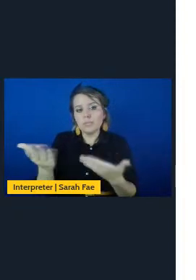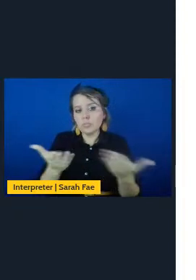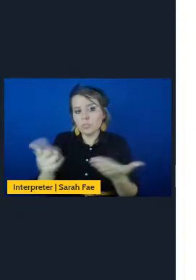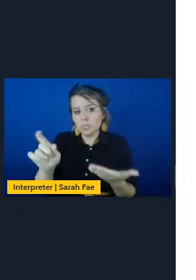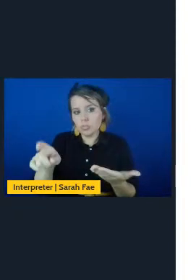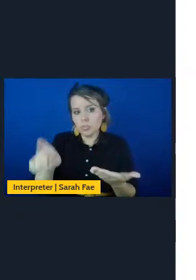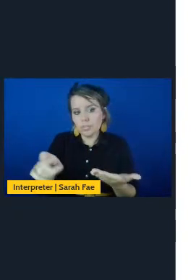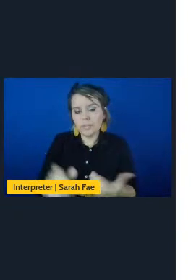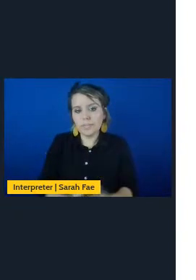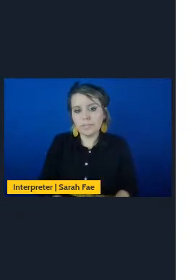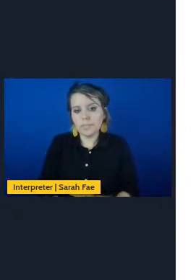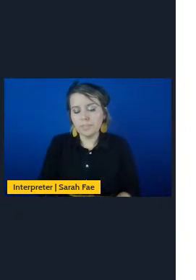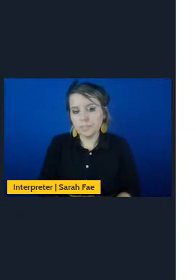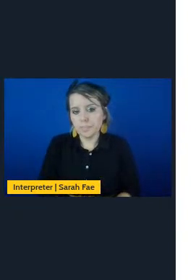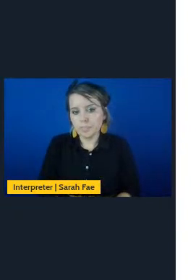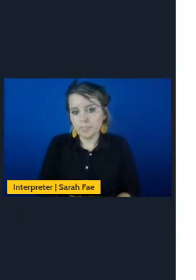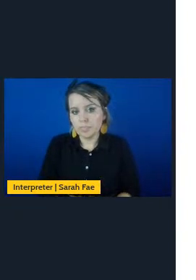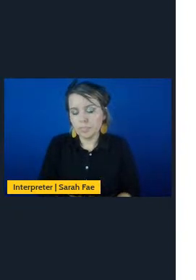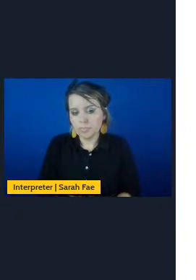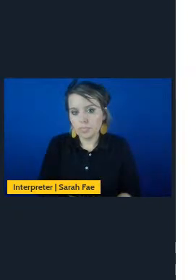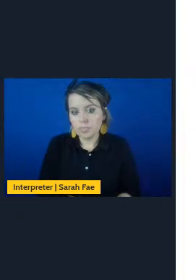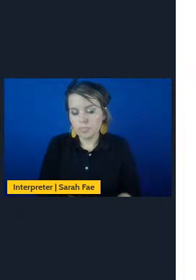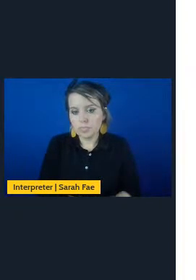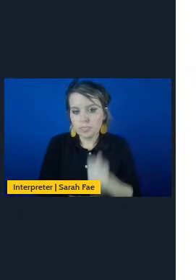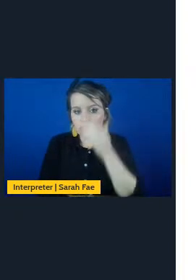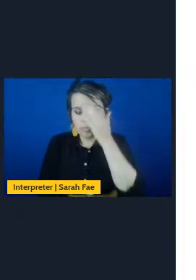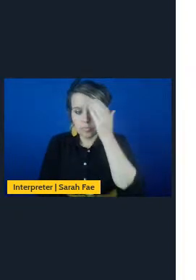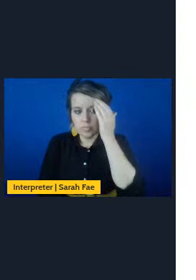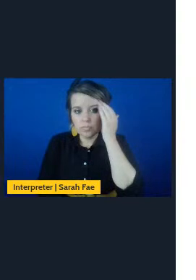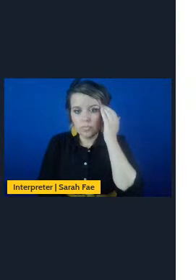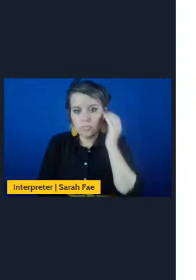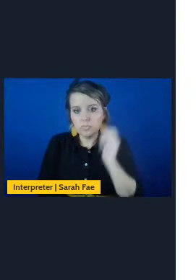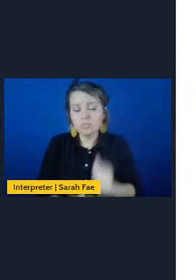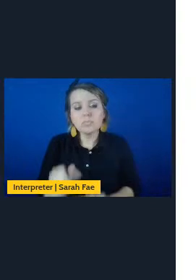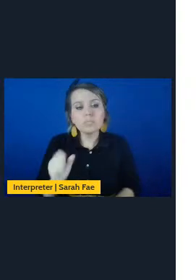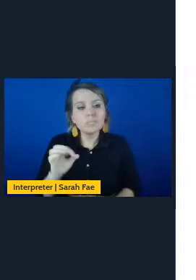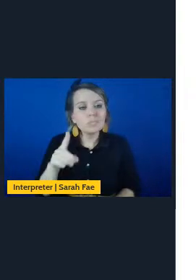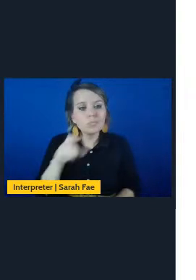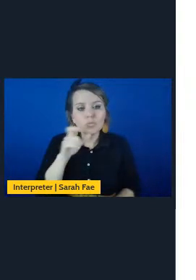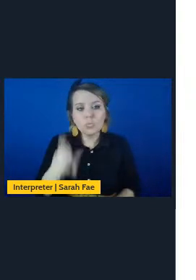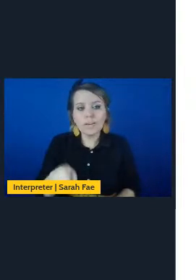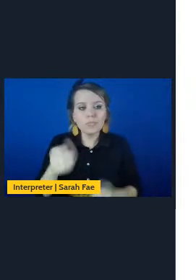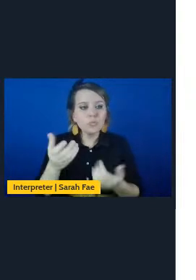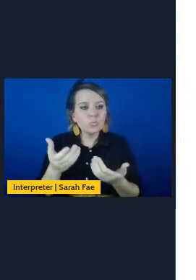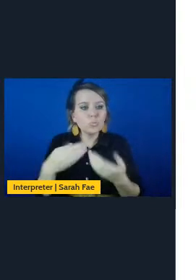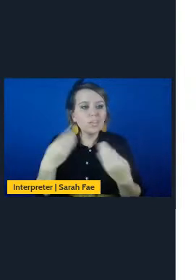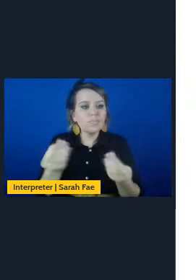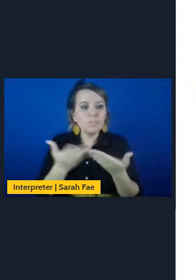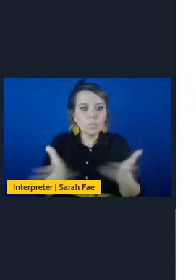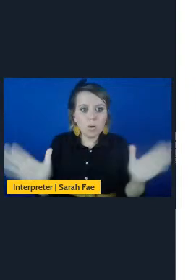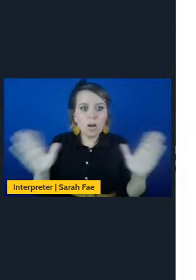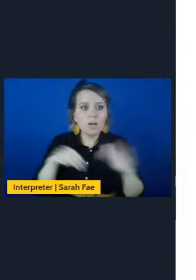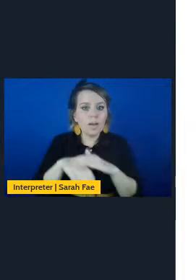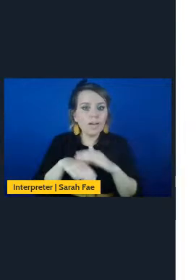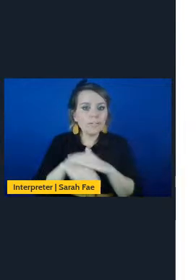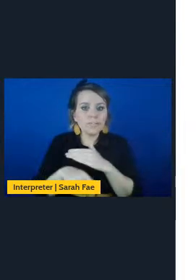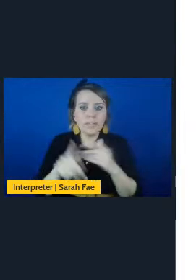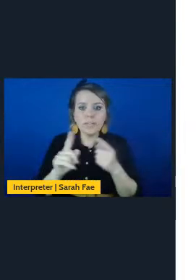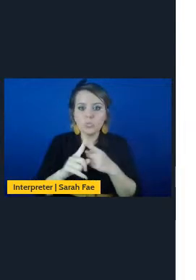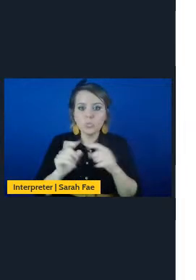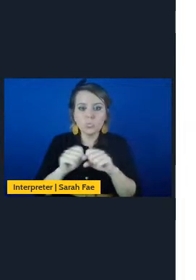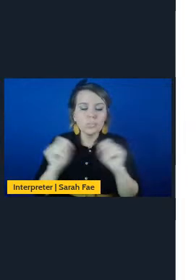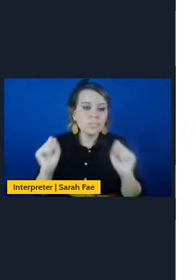So you don't have to give this broad access to any external system like GitHub Actions, for